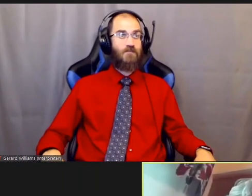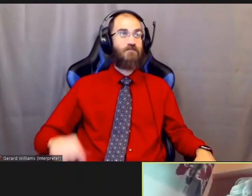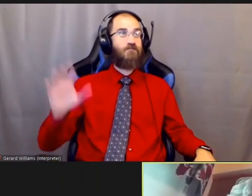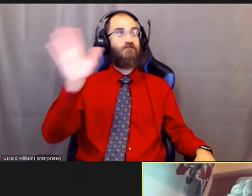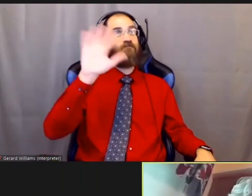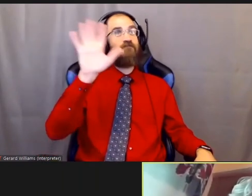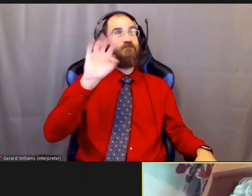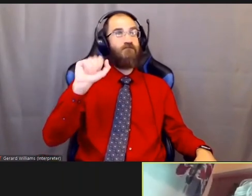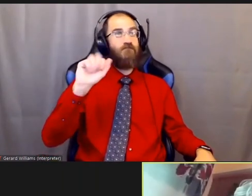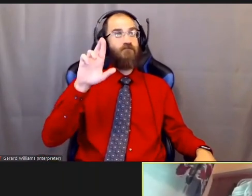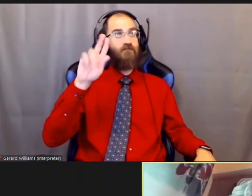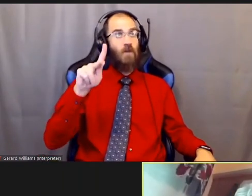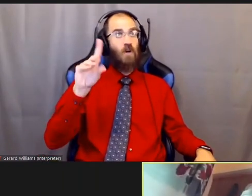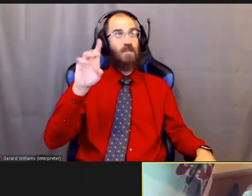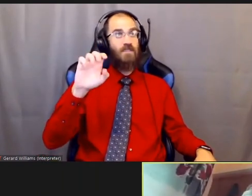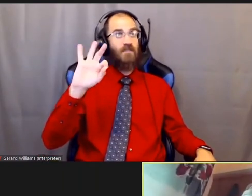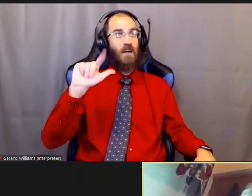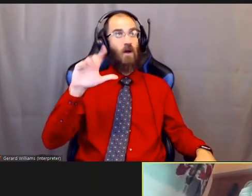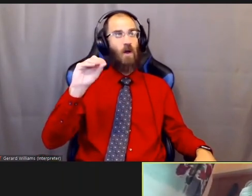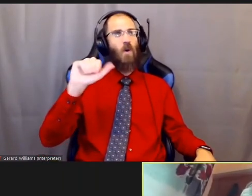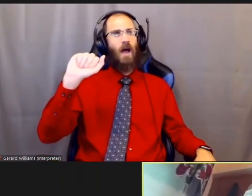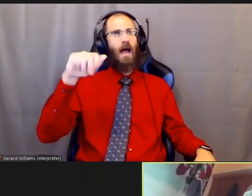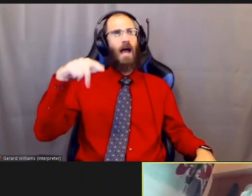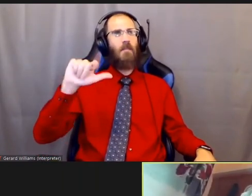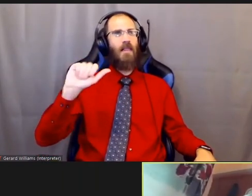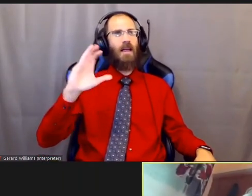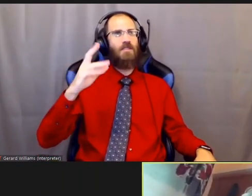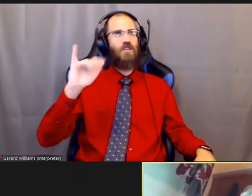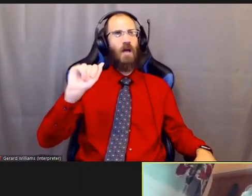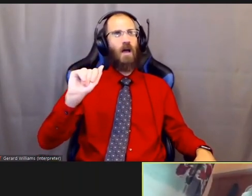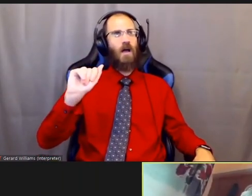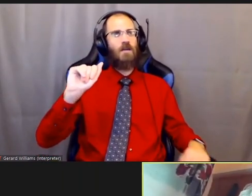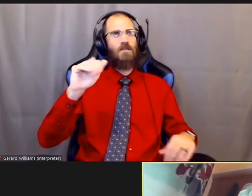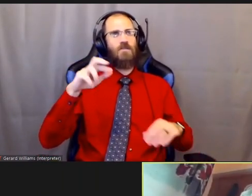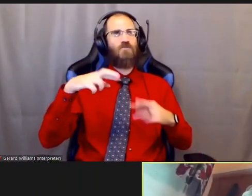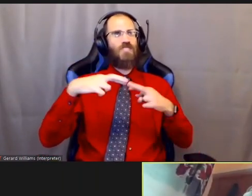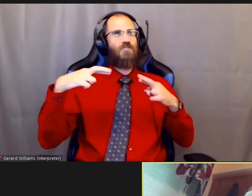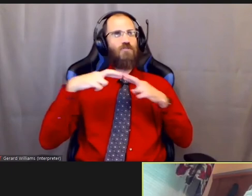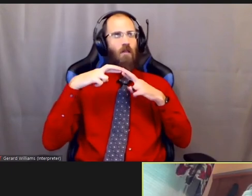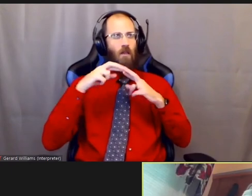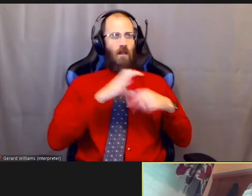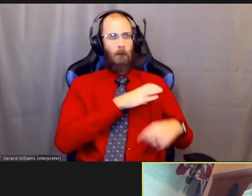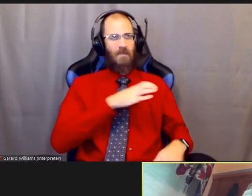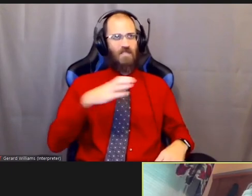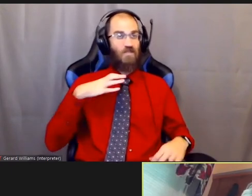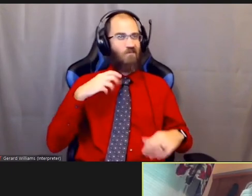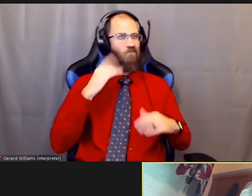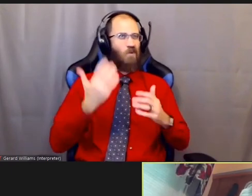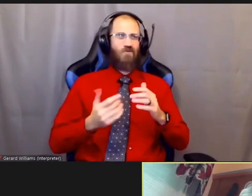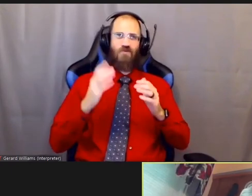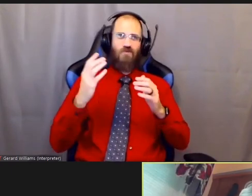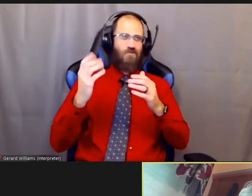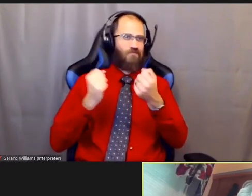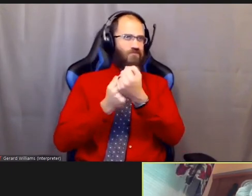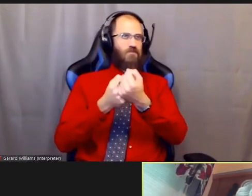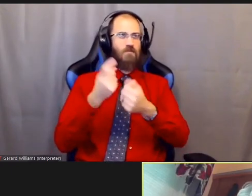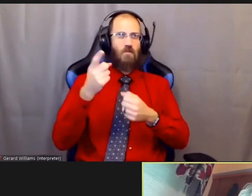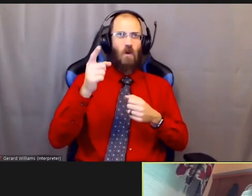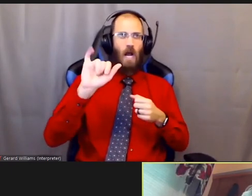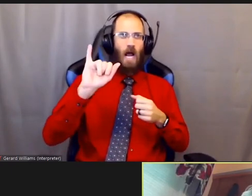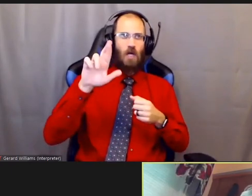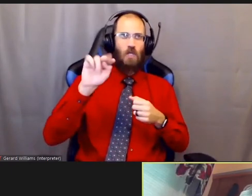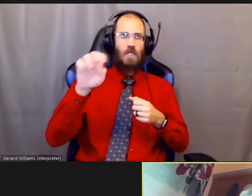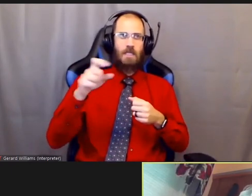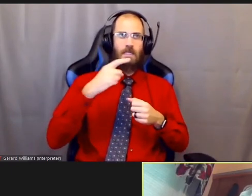Hi, Mark DeFalco with the Appalachia Regional Commission. I just want to echo, kind of what Irene is saying there. And, we run into this